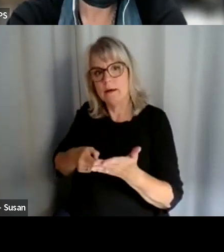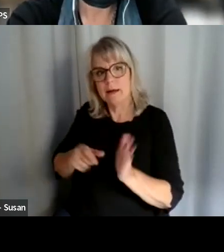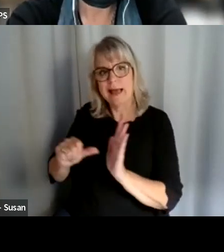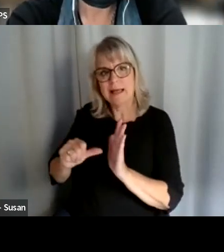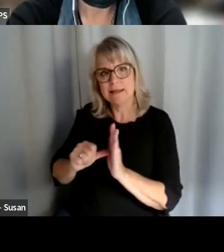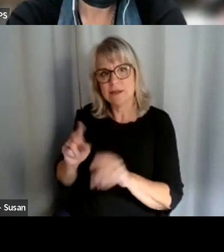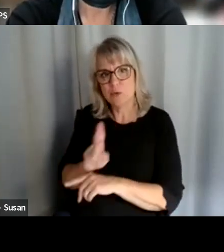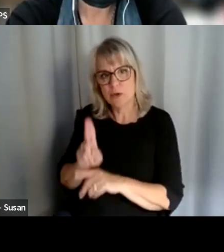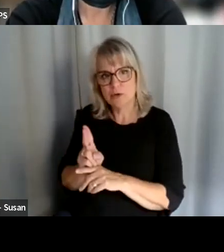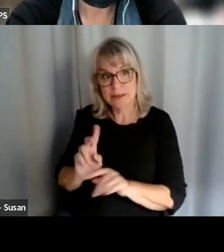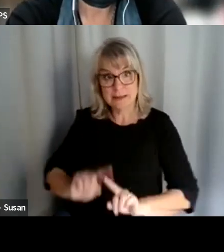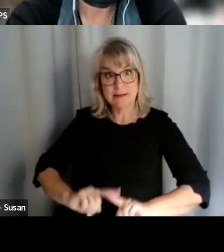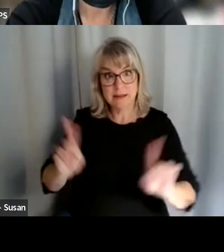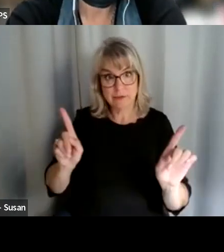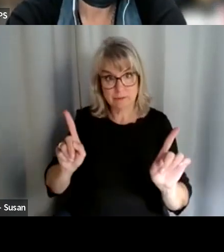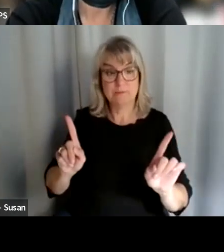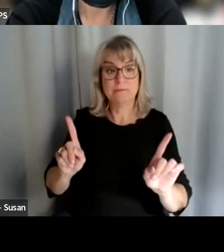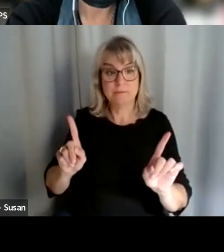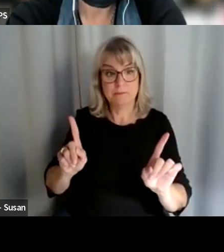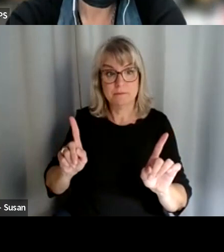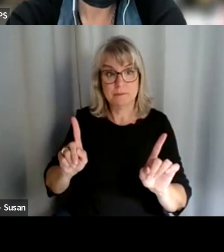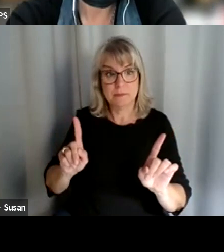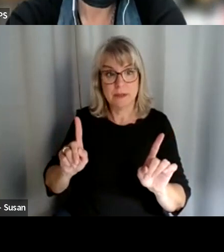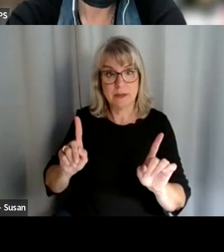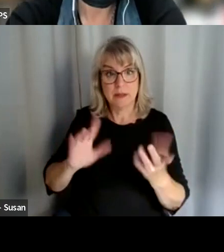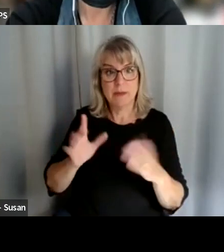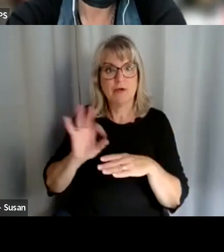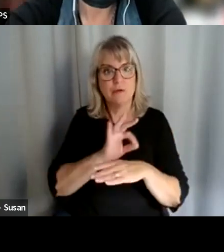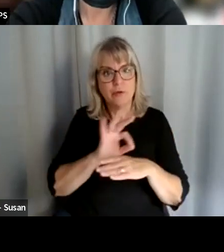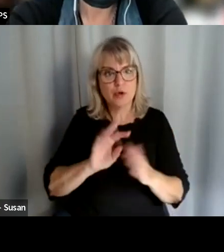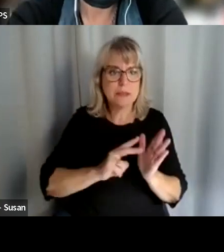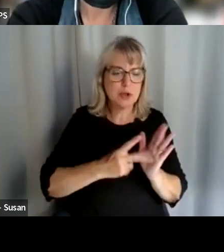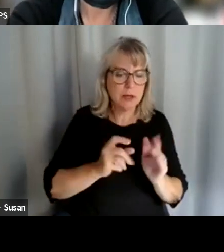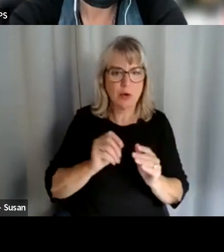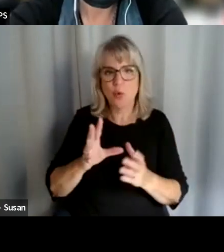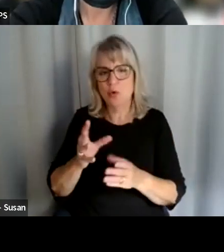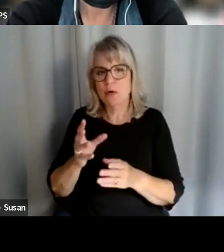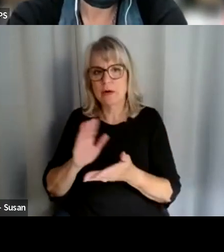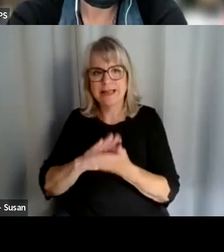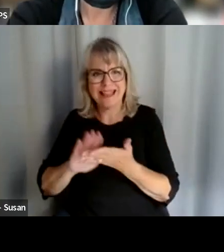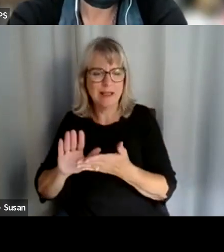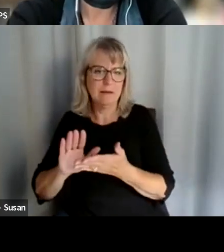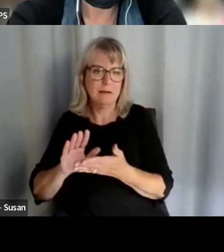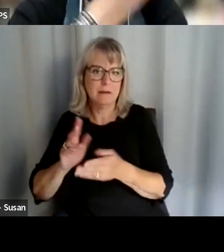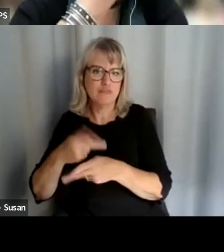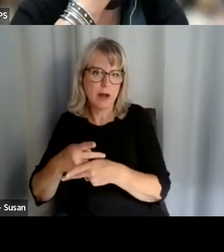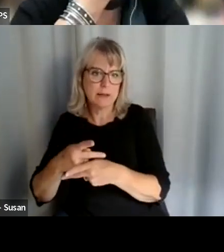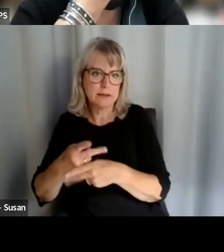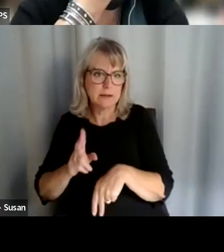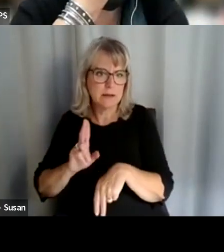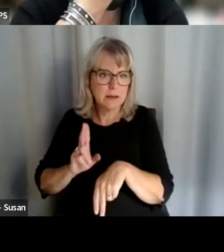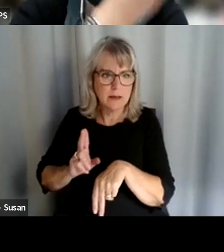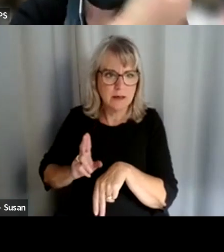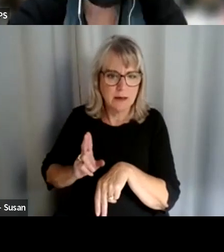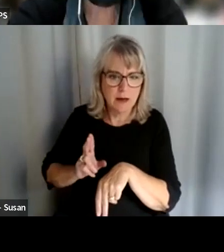is very, very different from if you're procuring furniture or if you're procuring cleaning products. All of this is, of course, within the purview of